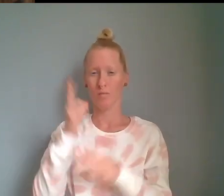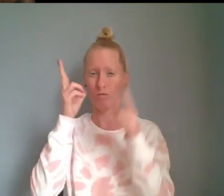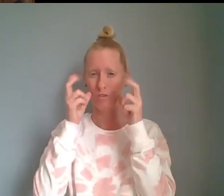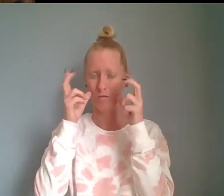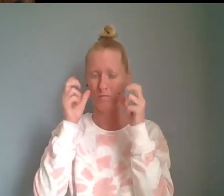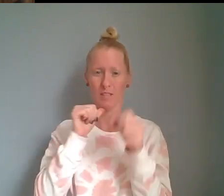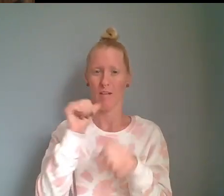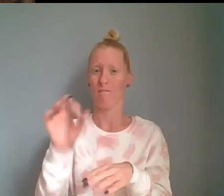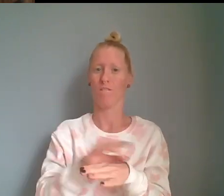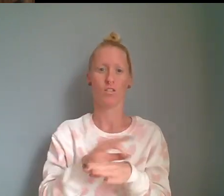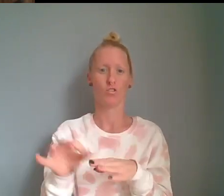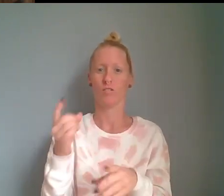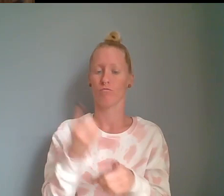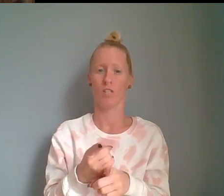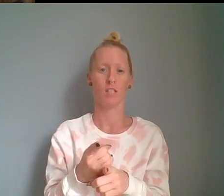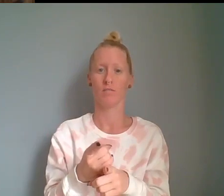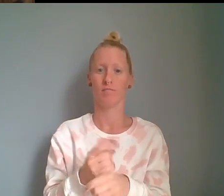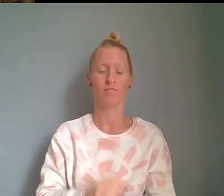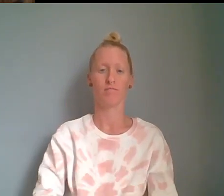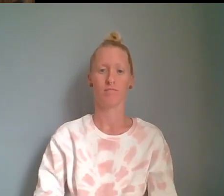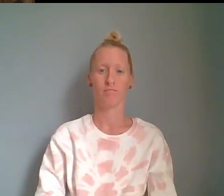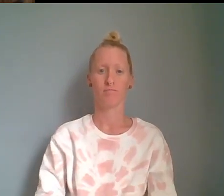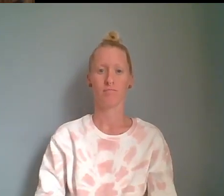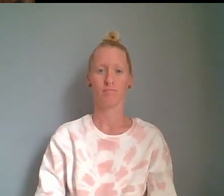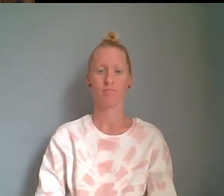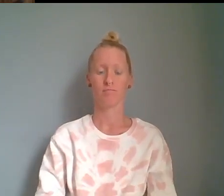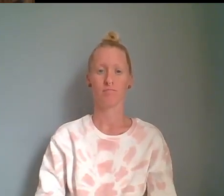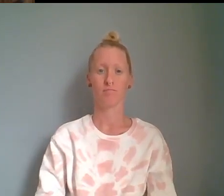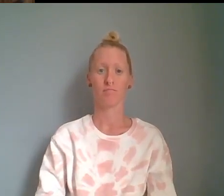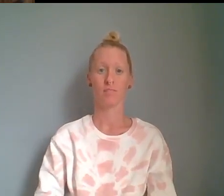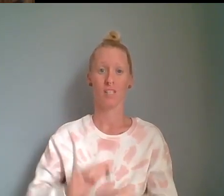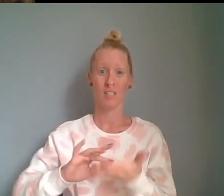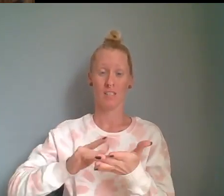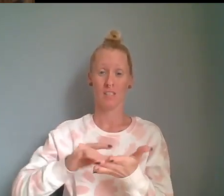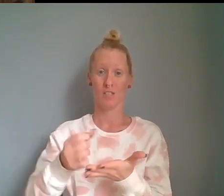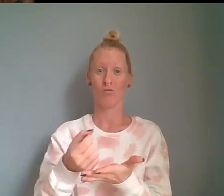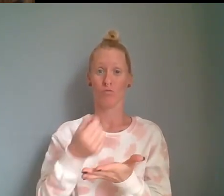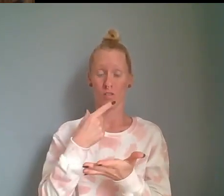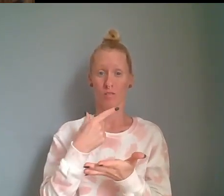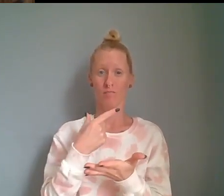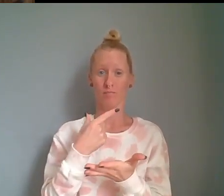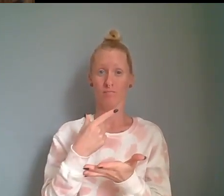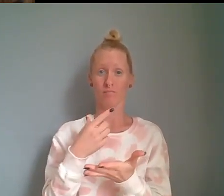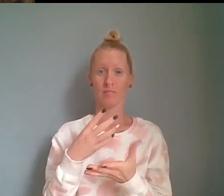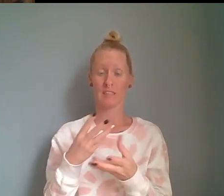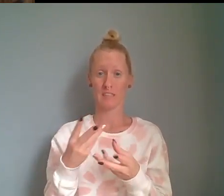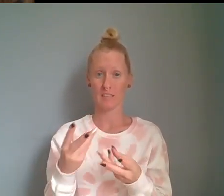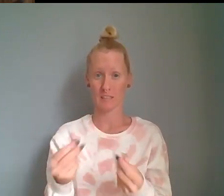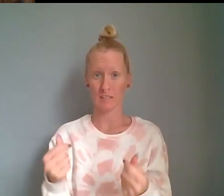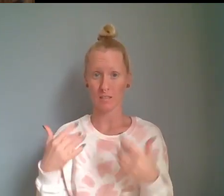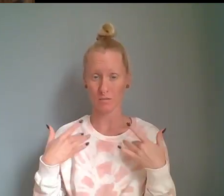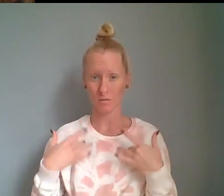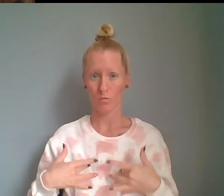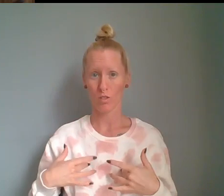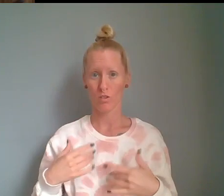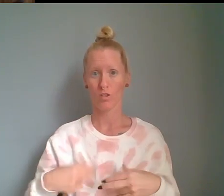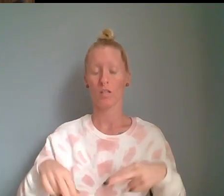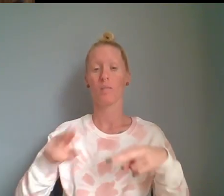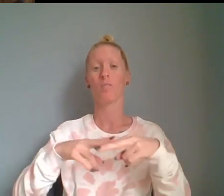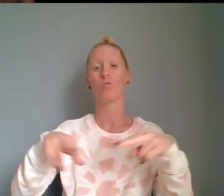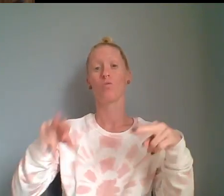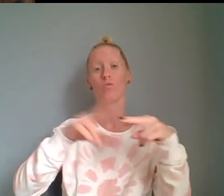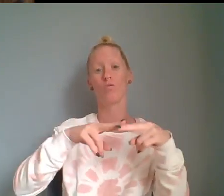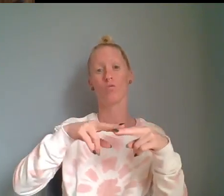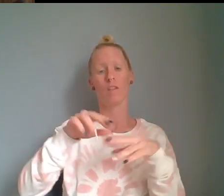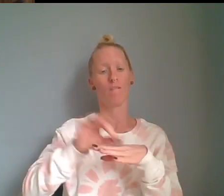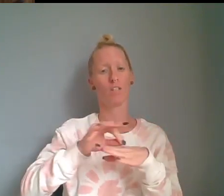aren't functioning appropriately. And so what the drugs that help relieve depression do is to improve the functioning of